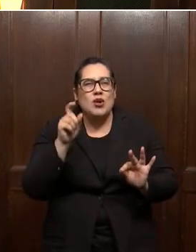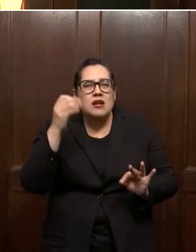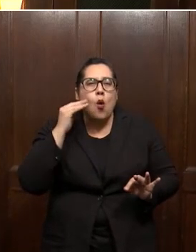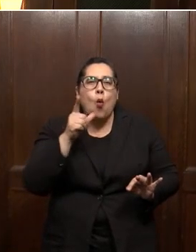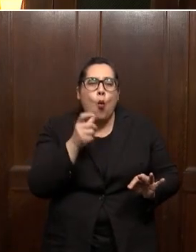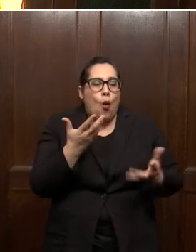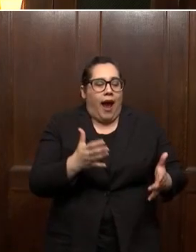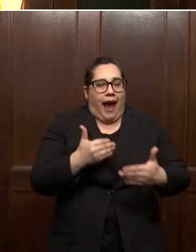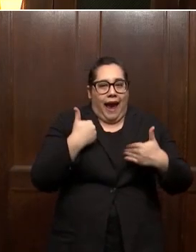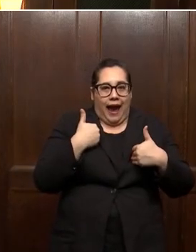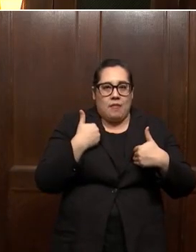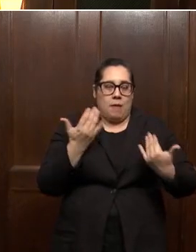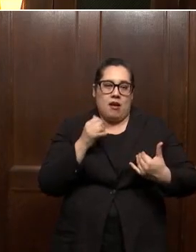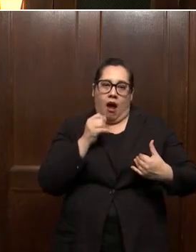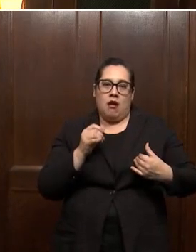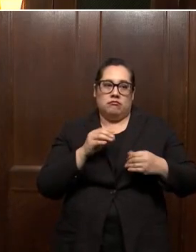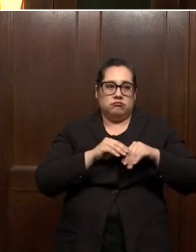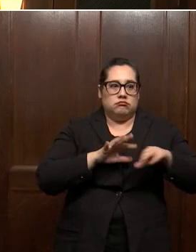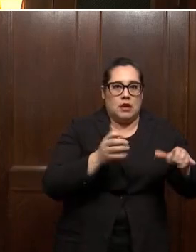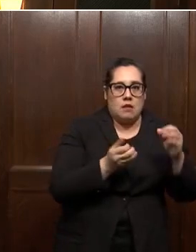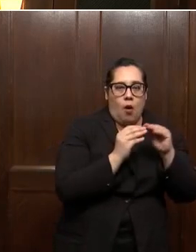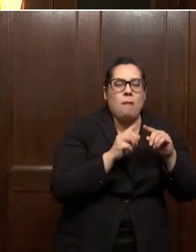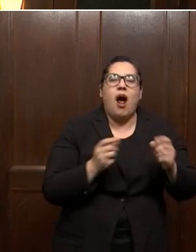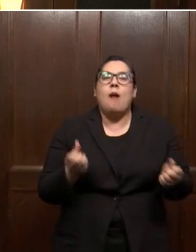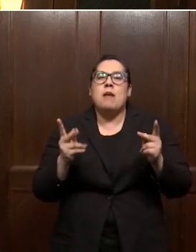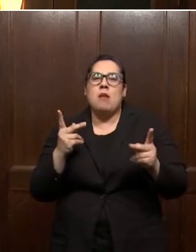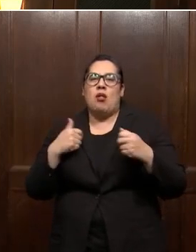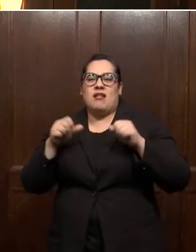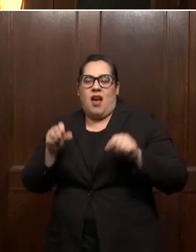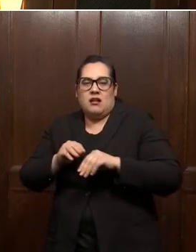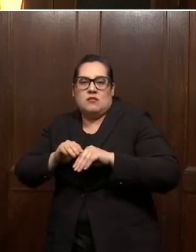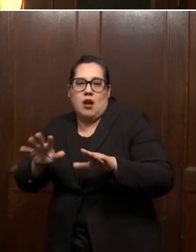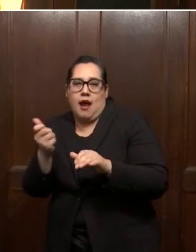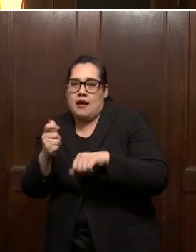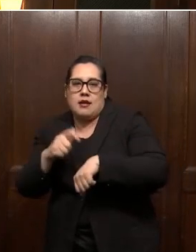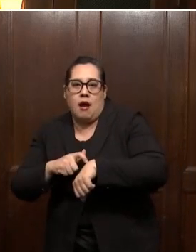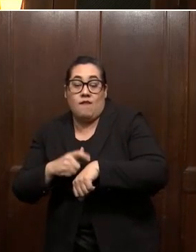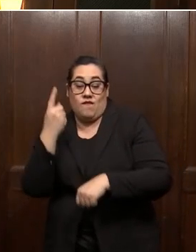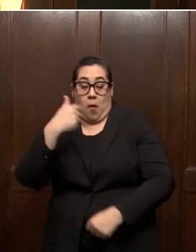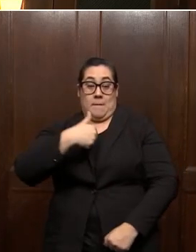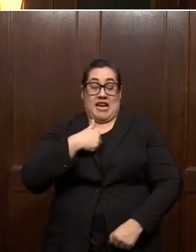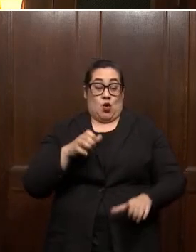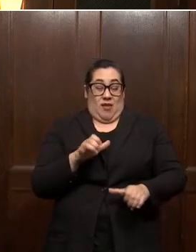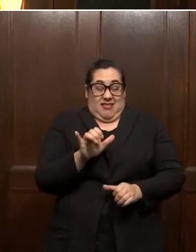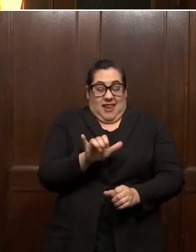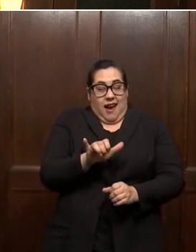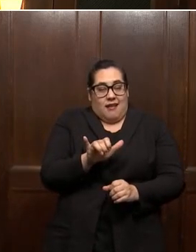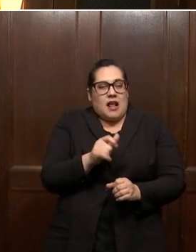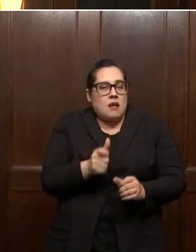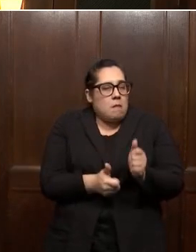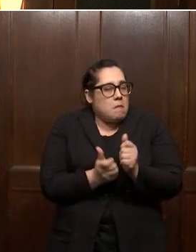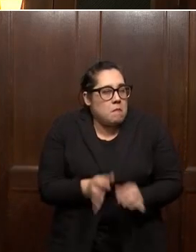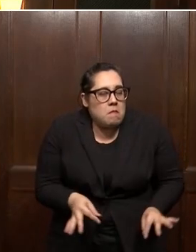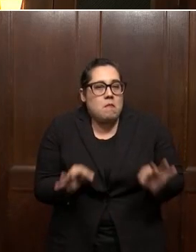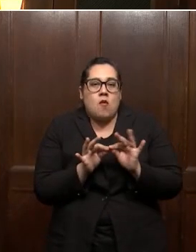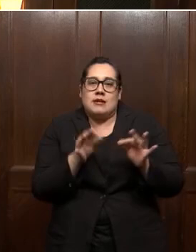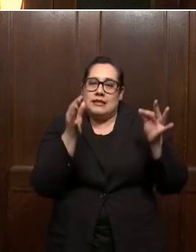longer infectious, but how many people are infectious at any given time. For me, doing that is as critical, the decisions about opening